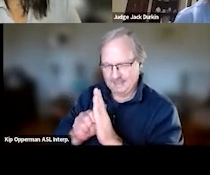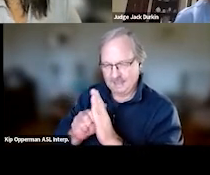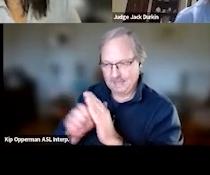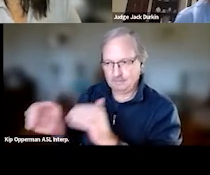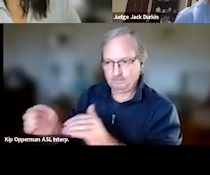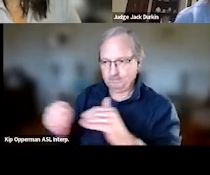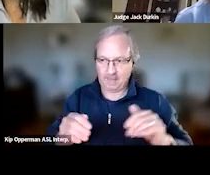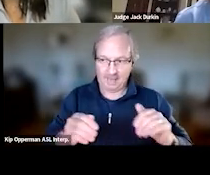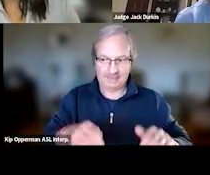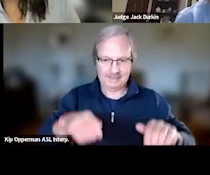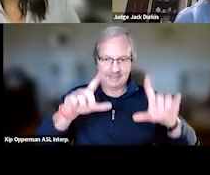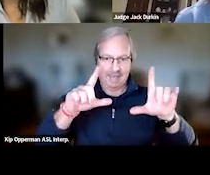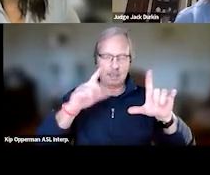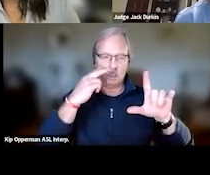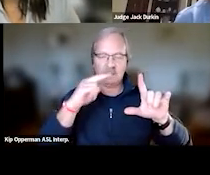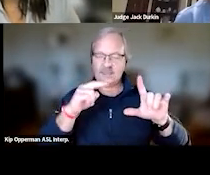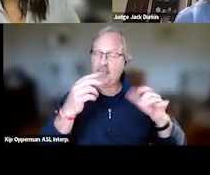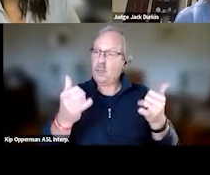slide here to list